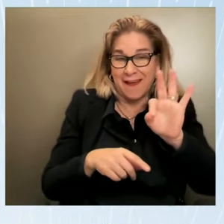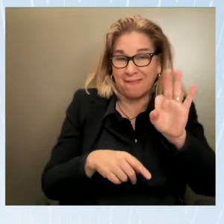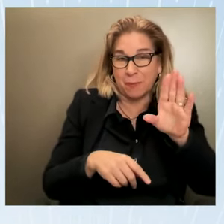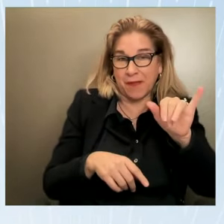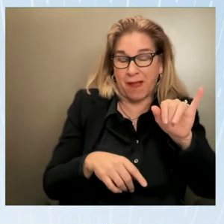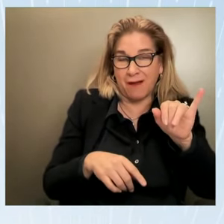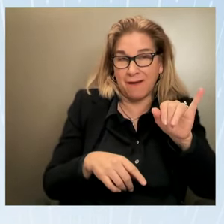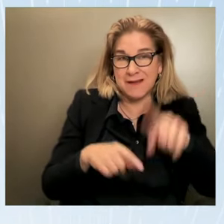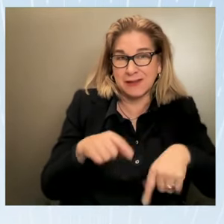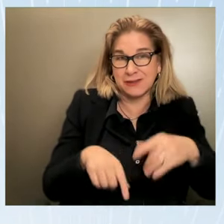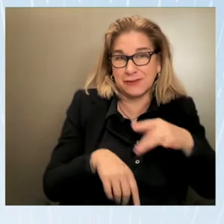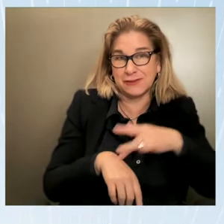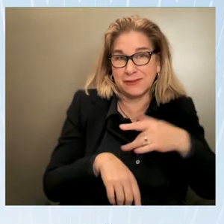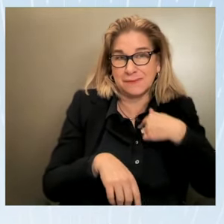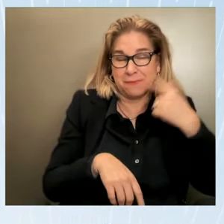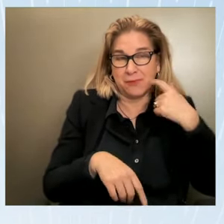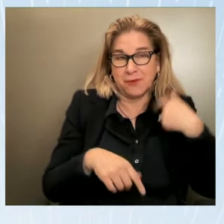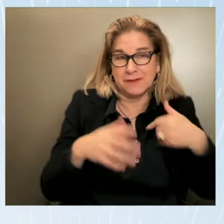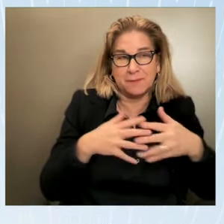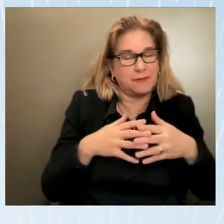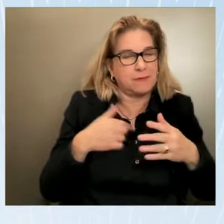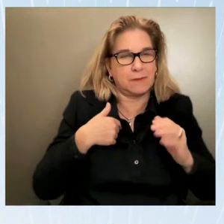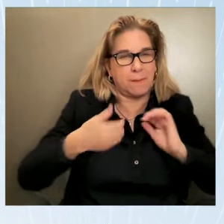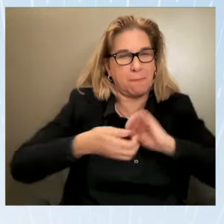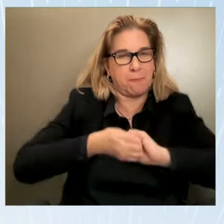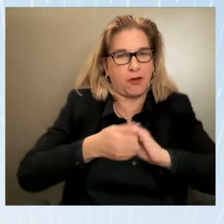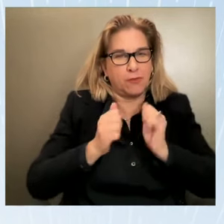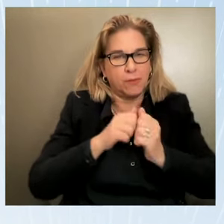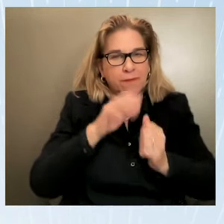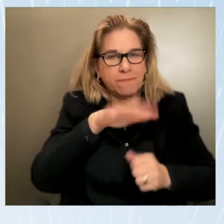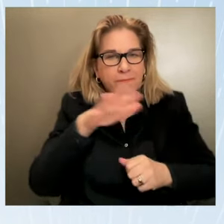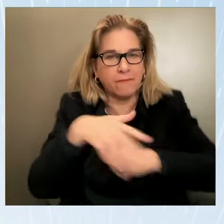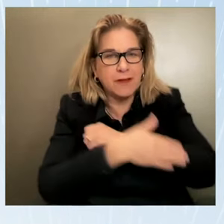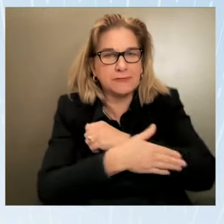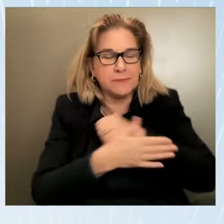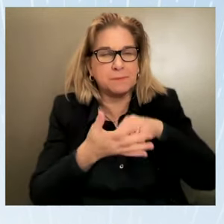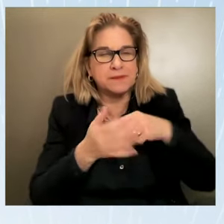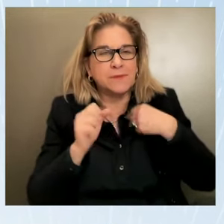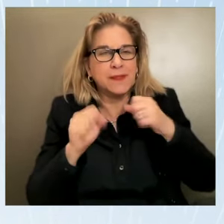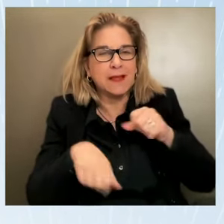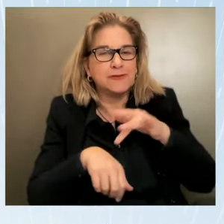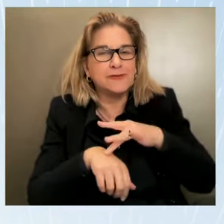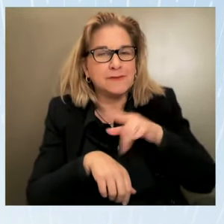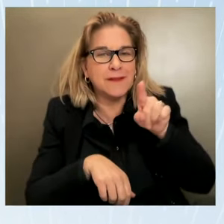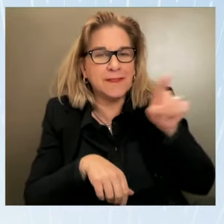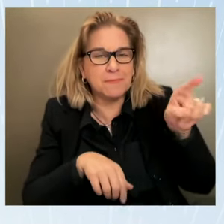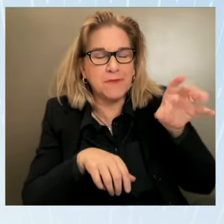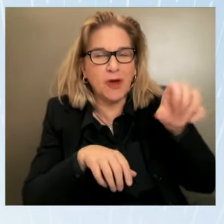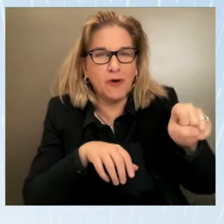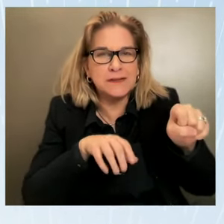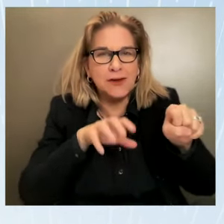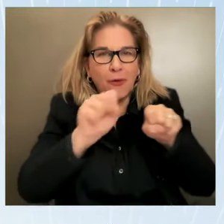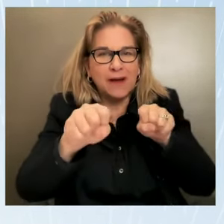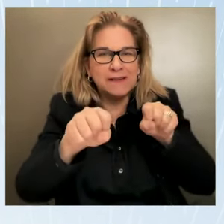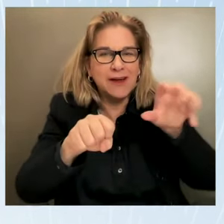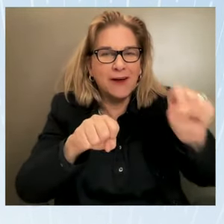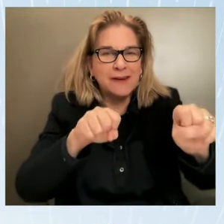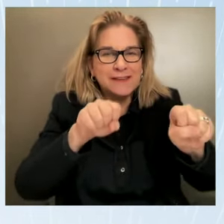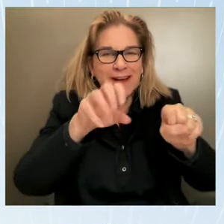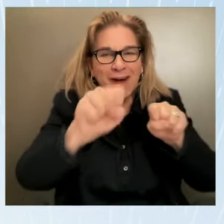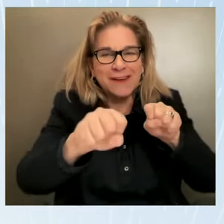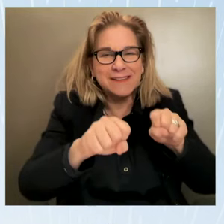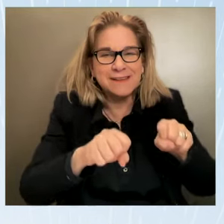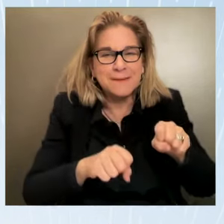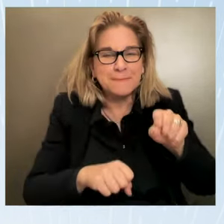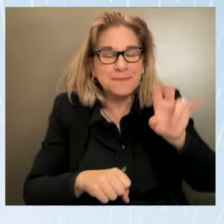real impact. Last fiscal year, we arrested 786 criminals associated with human trafficking. And in that same